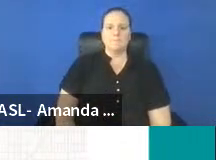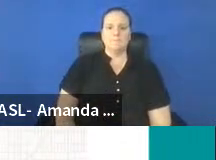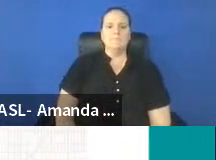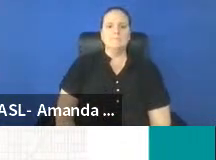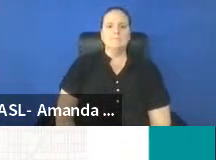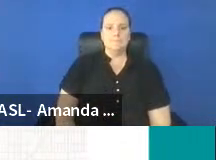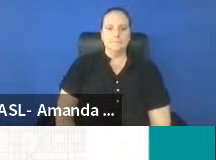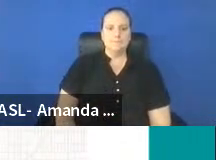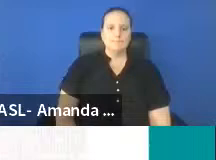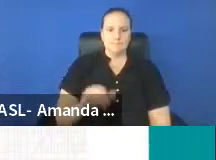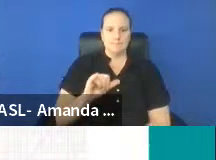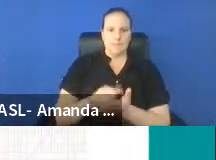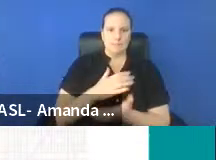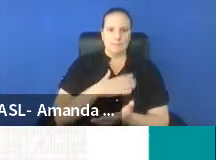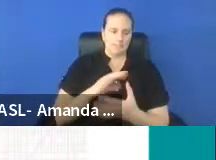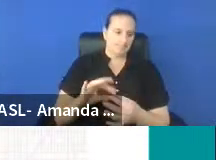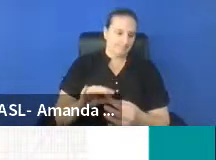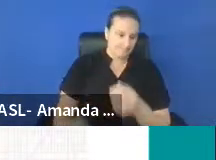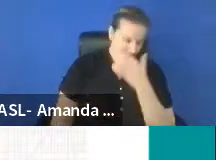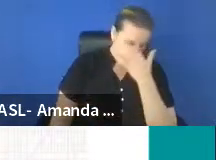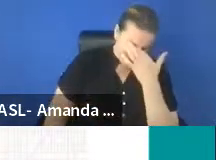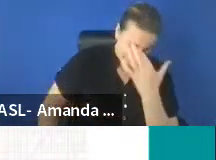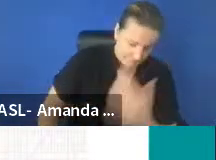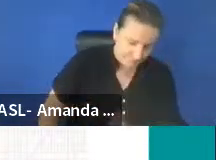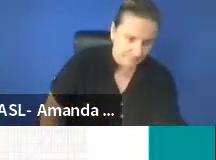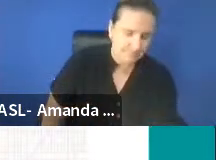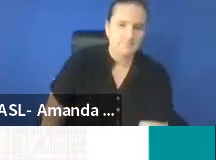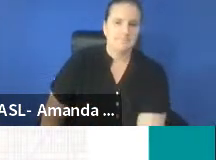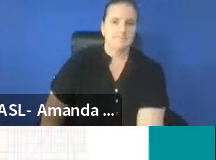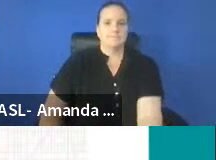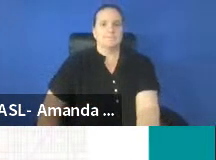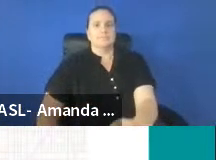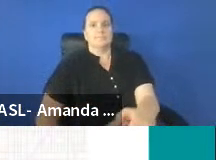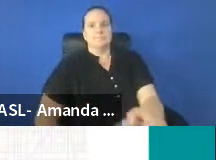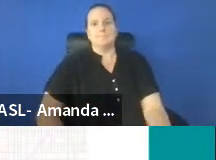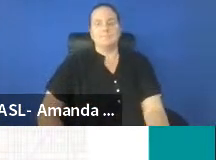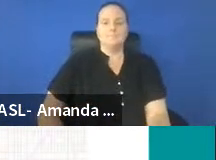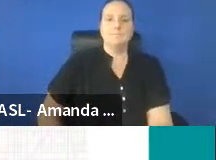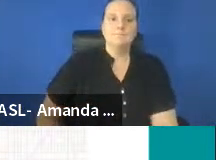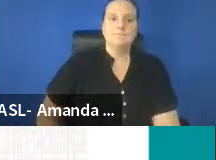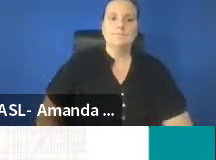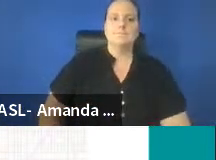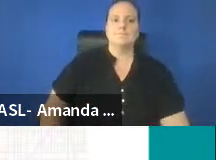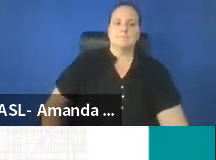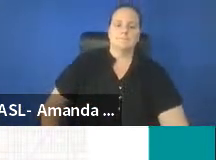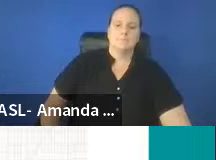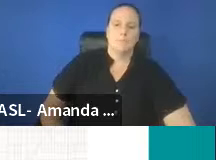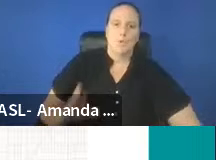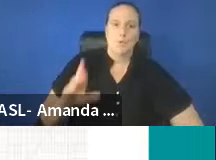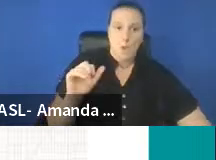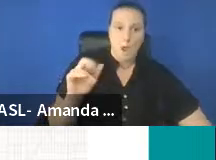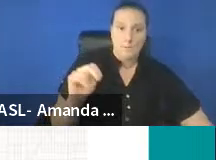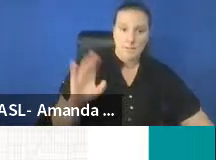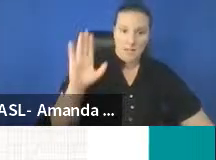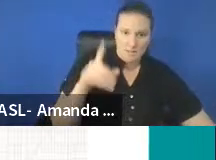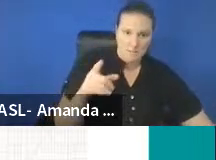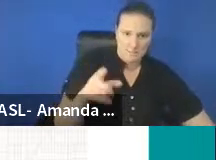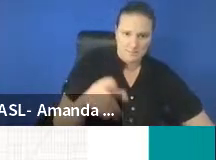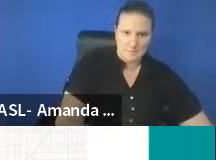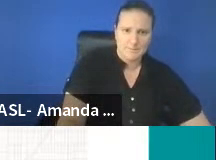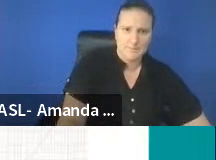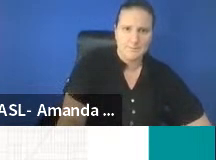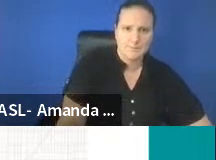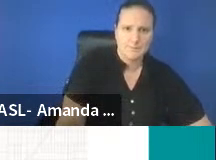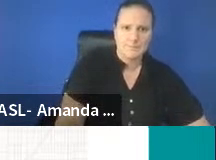So that's what I got. Thanks, Tom. I see Robin's hands up, and I think we were also looking at